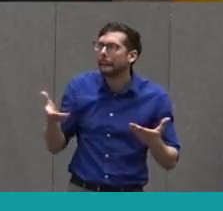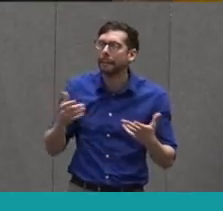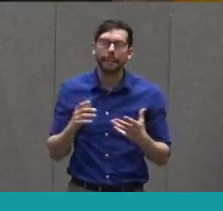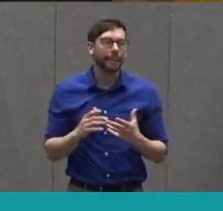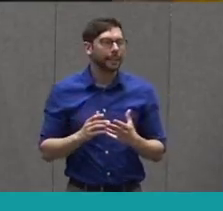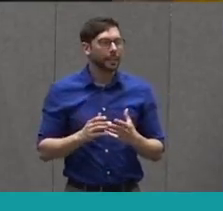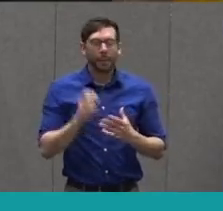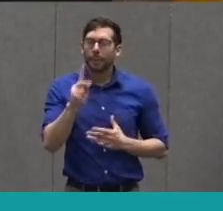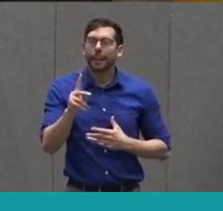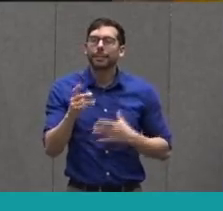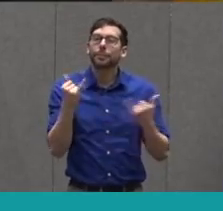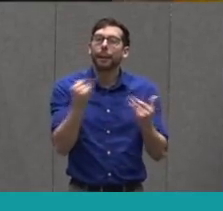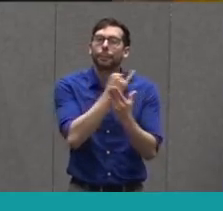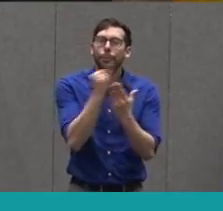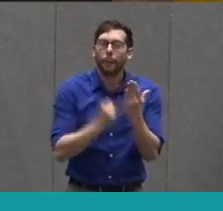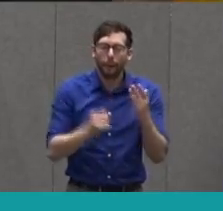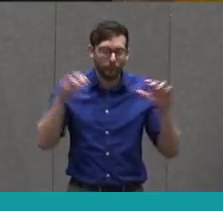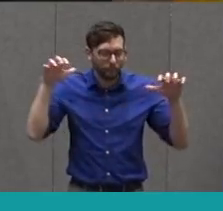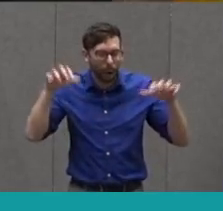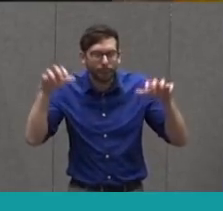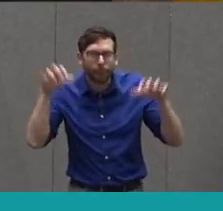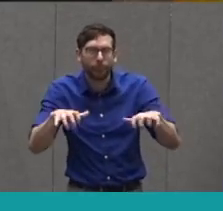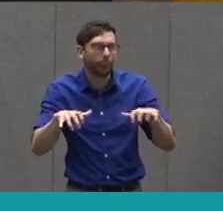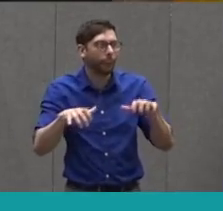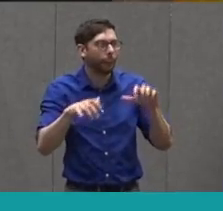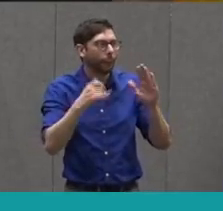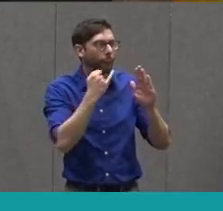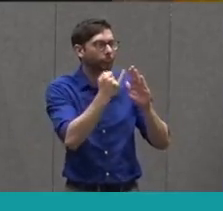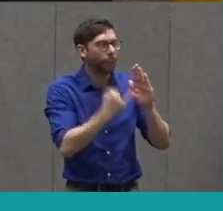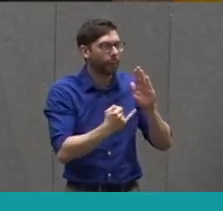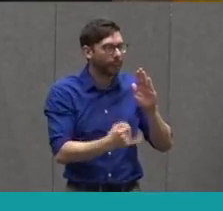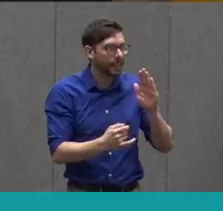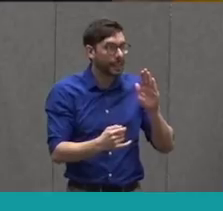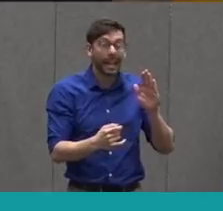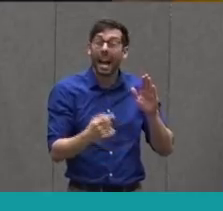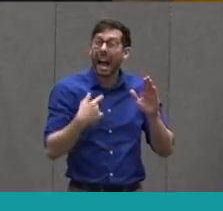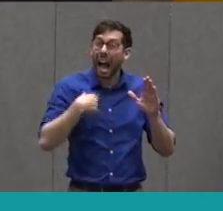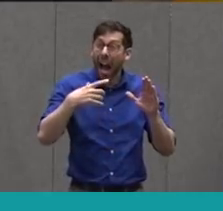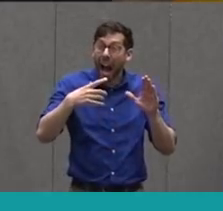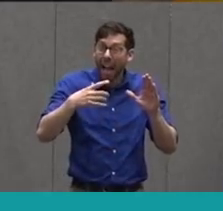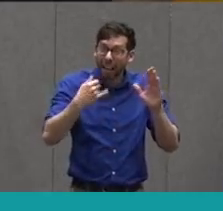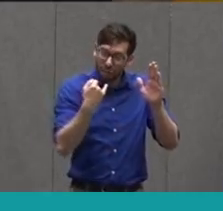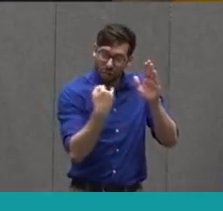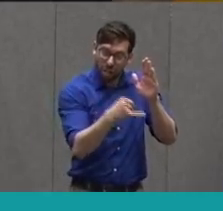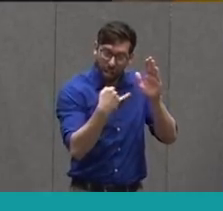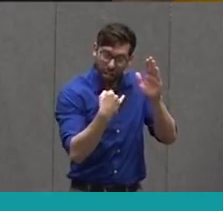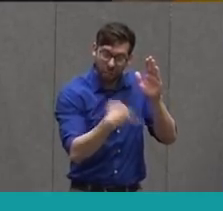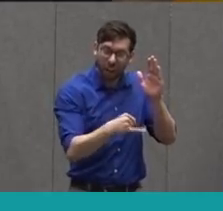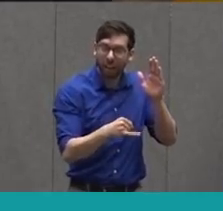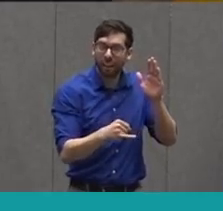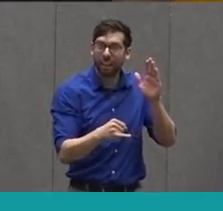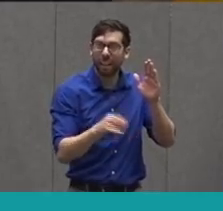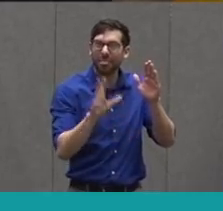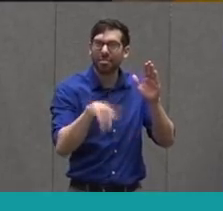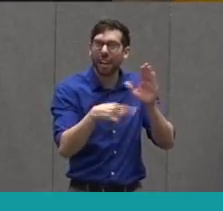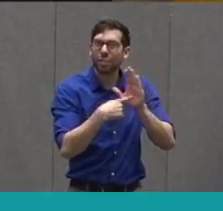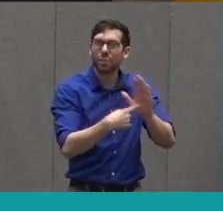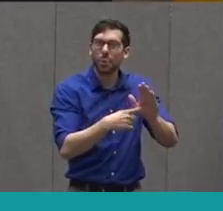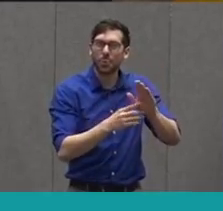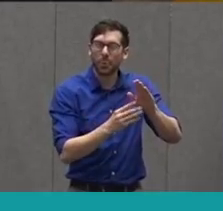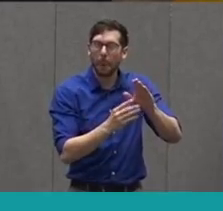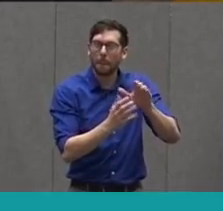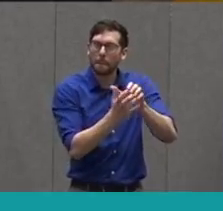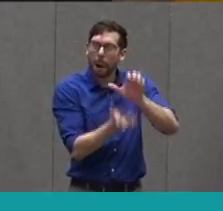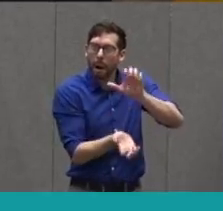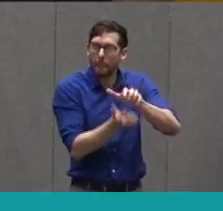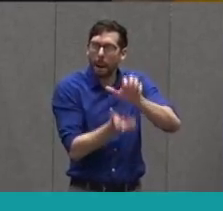make my monster. I'm gonna show some motion marks because when he's like chomping away at things, that those little lines